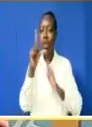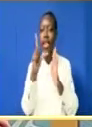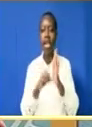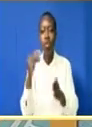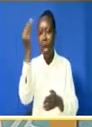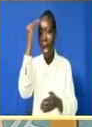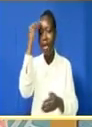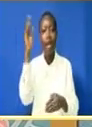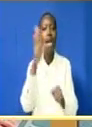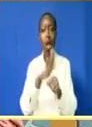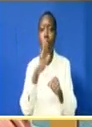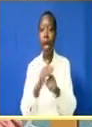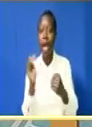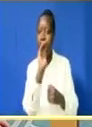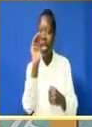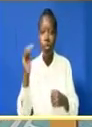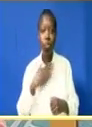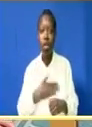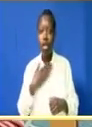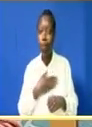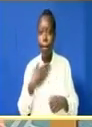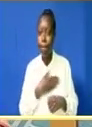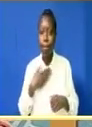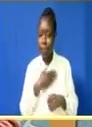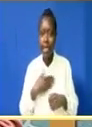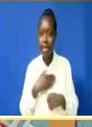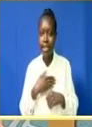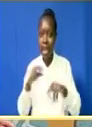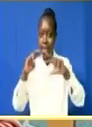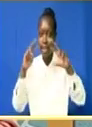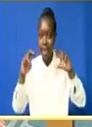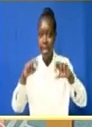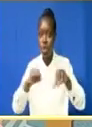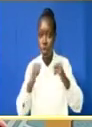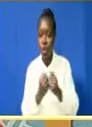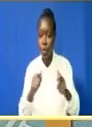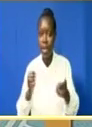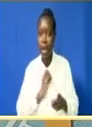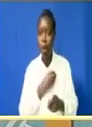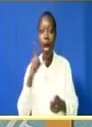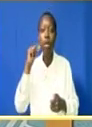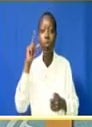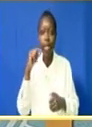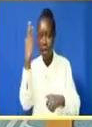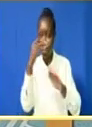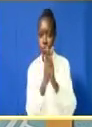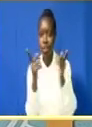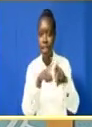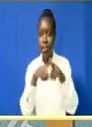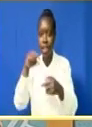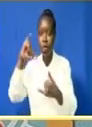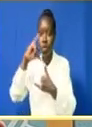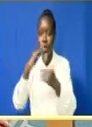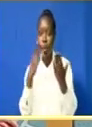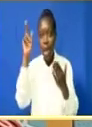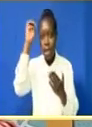lot. We ask you to go to our social media platforms. We are on Twitter, Facebook, and YouTube at EduTV